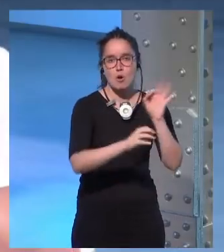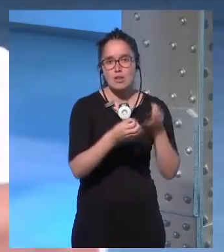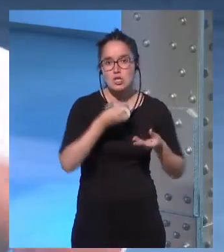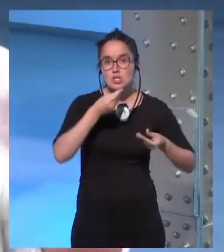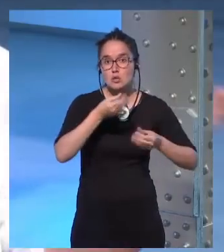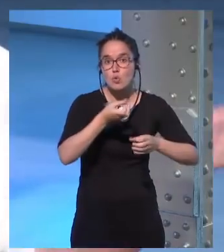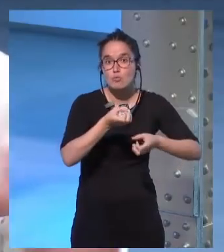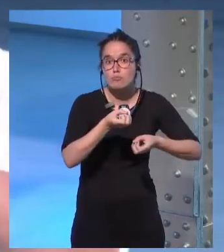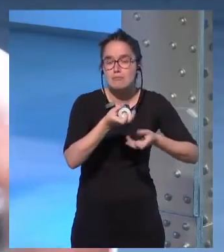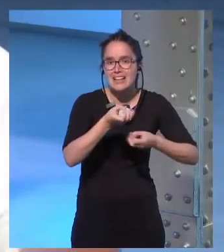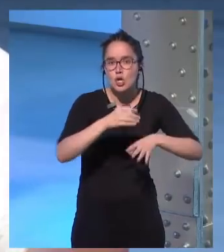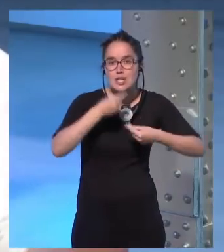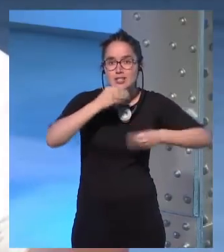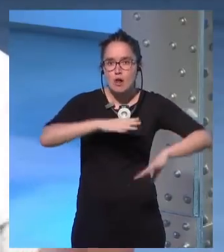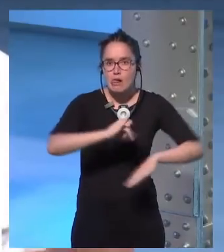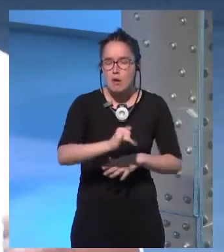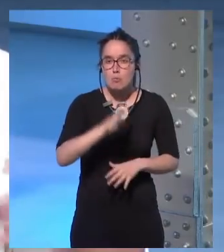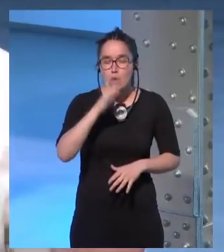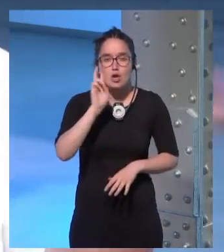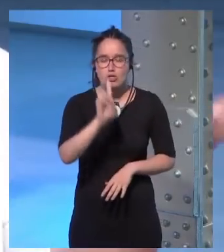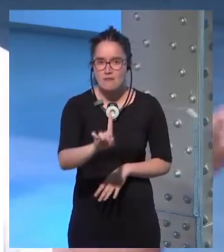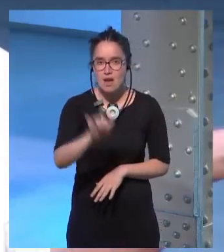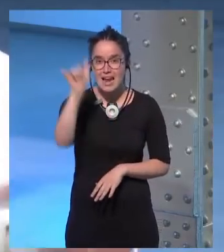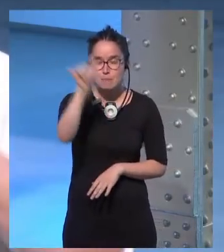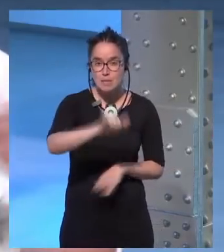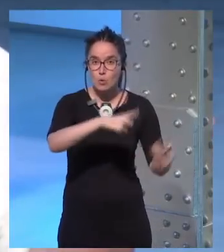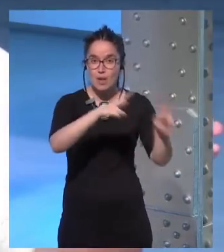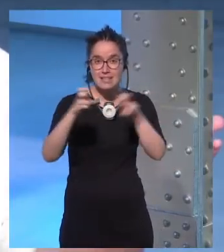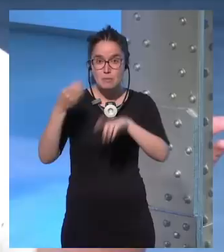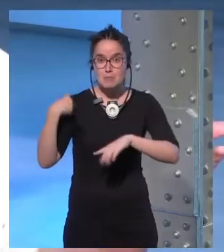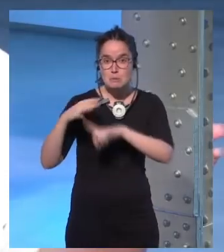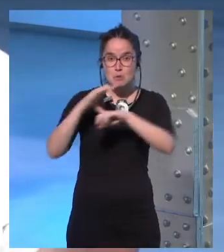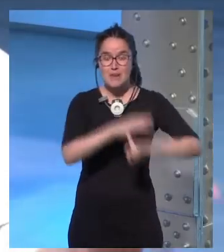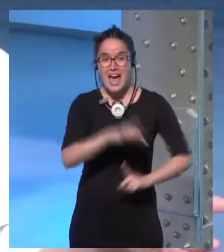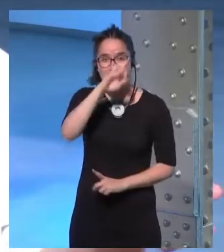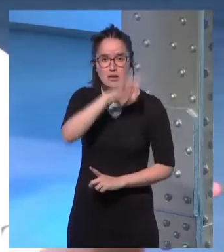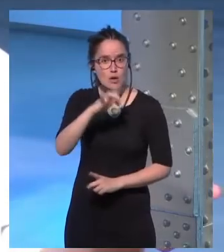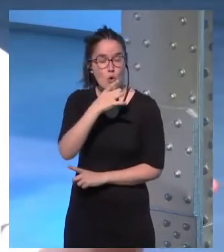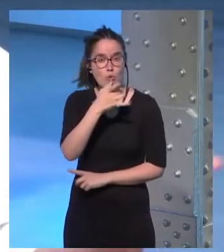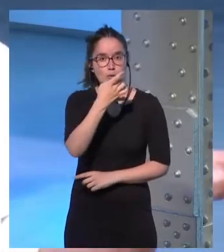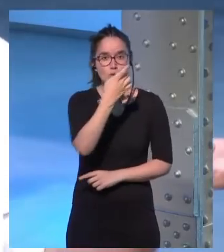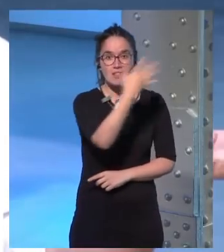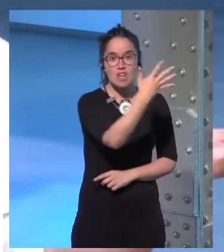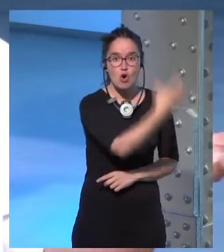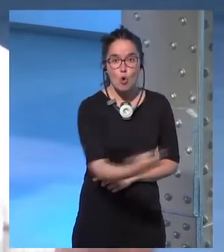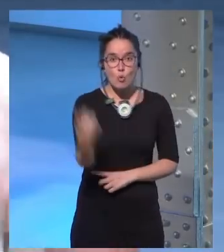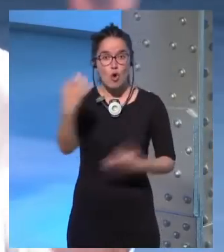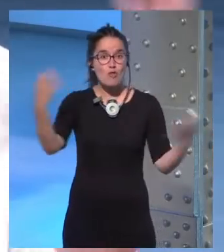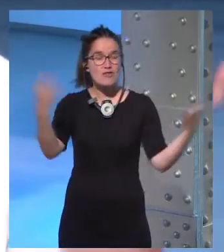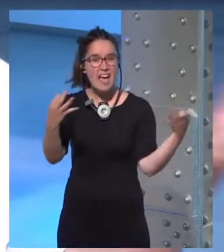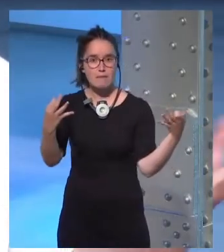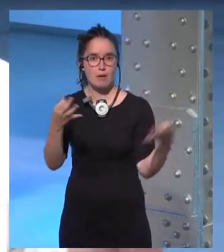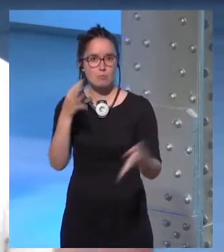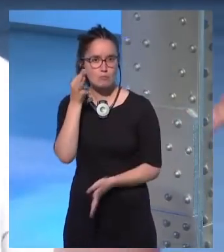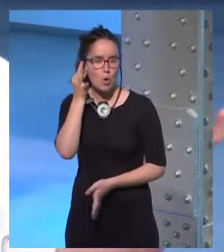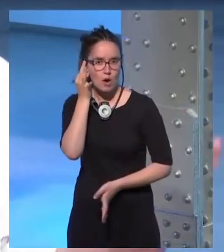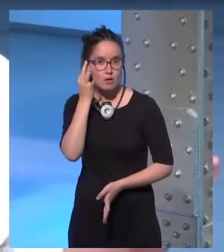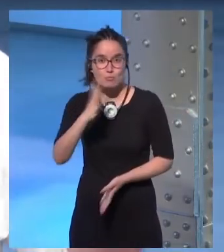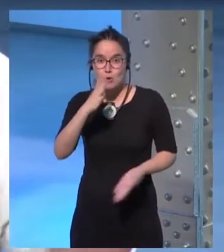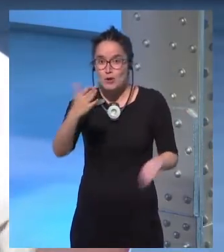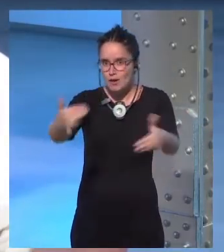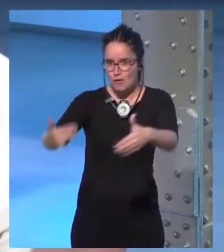every single film and media presentation that 1 in 5 of all of those resistance fighters is a woman? Why aren't we seeing that? And the answer